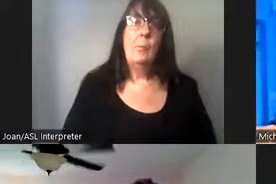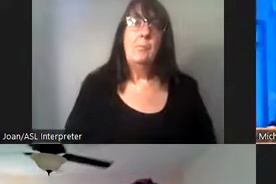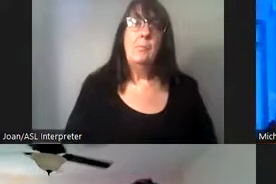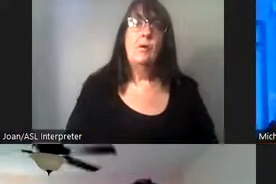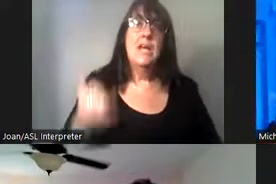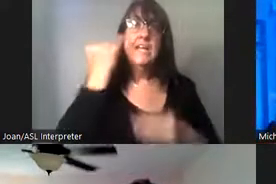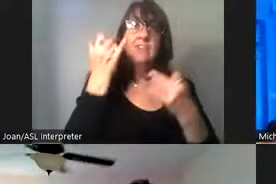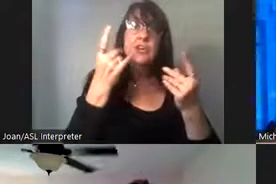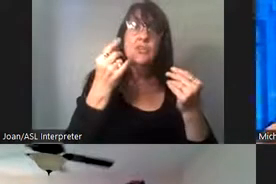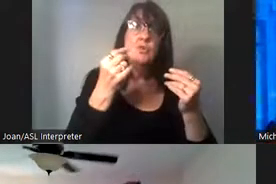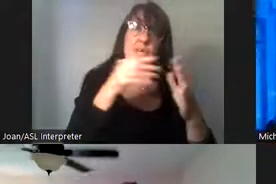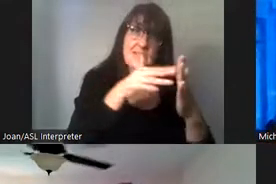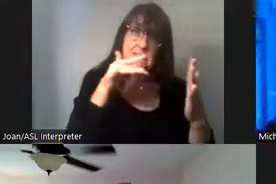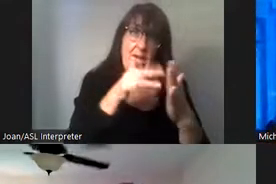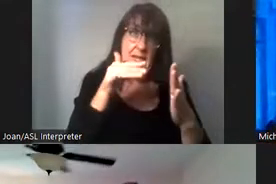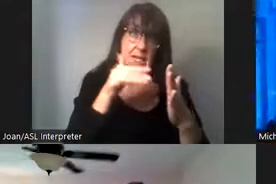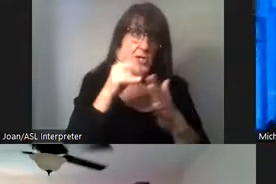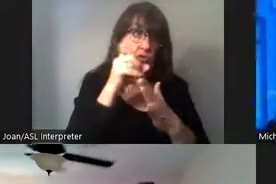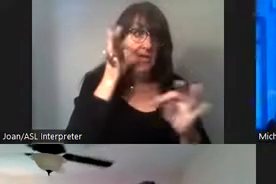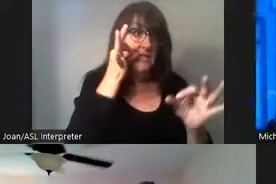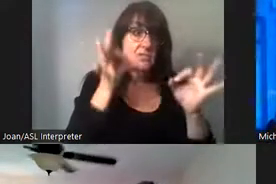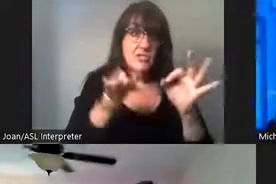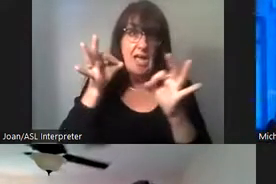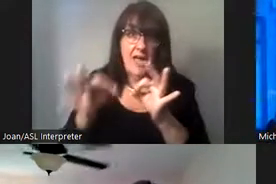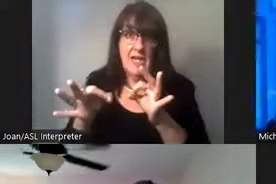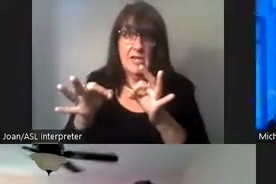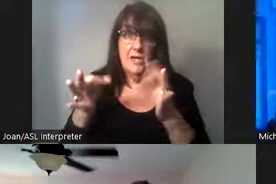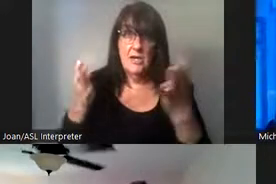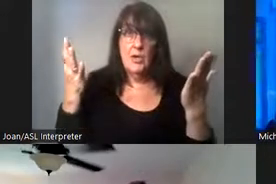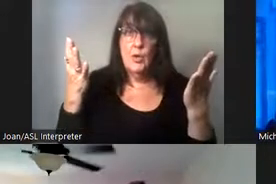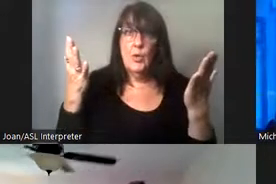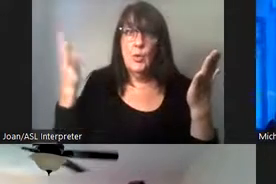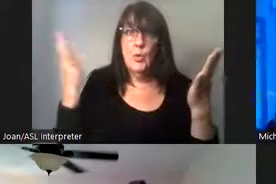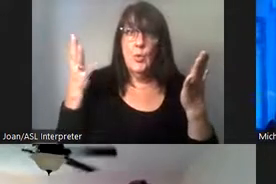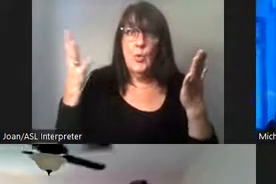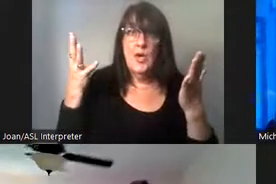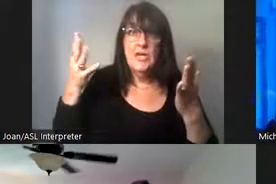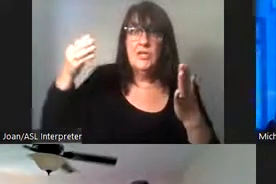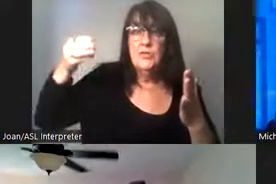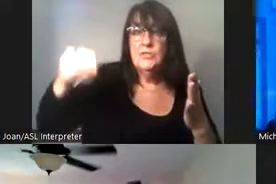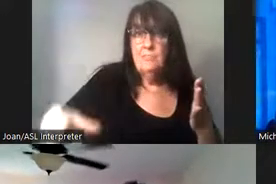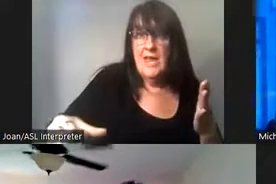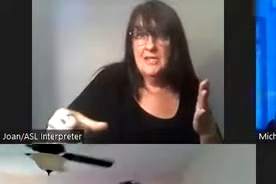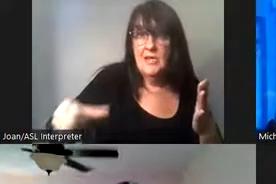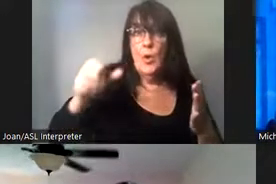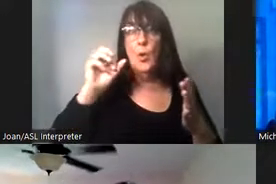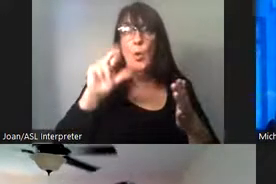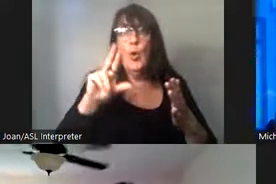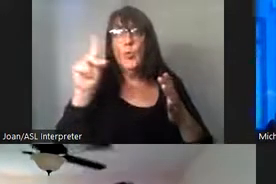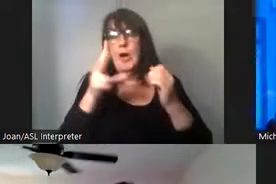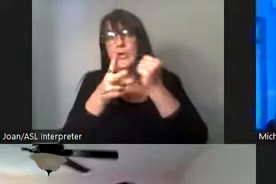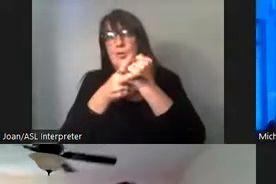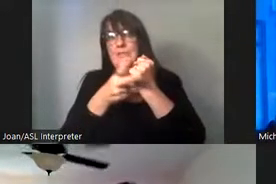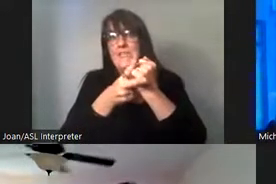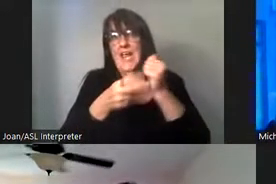doing a hotspot study, you need to decide, is it what we spend the most money on or where we might save the most